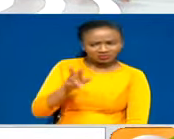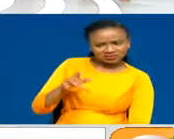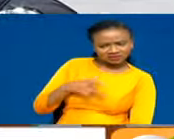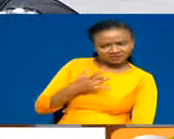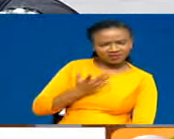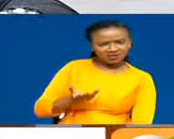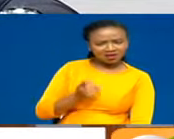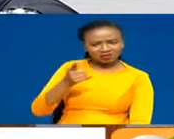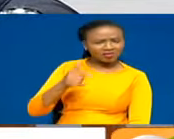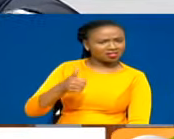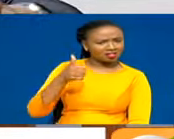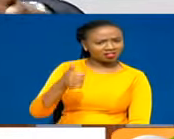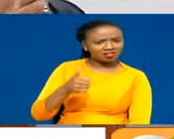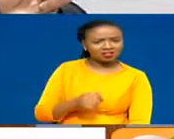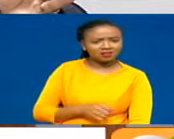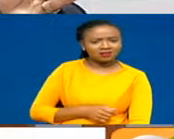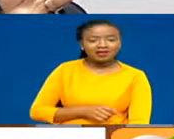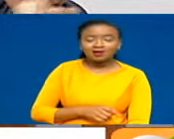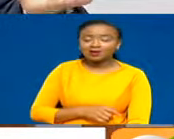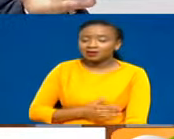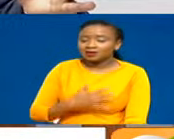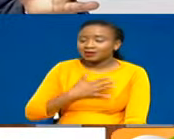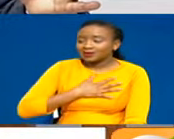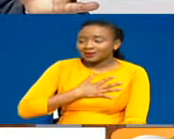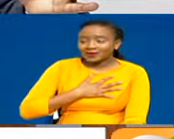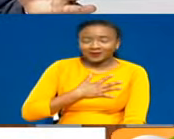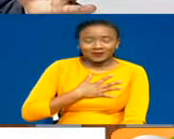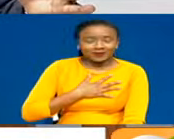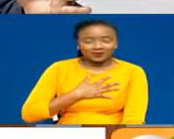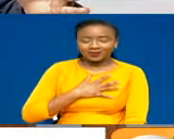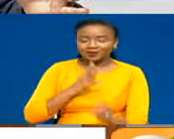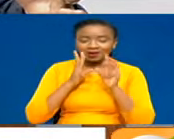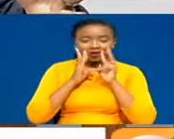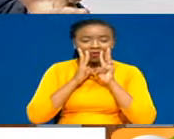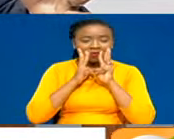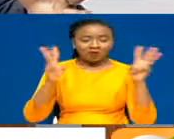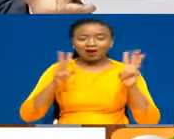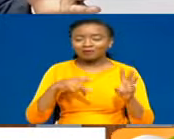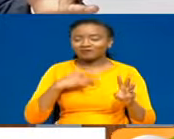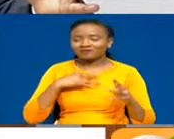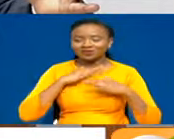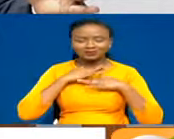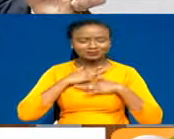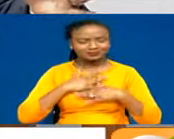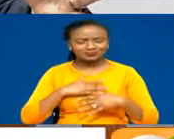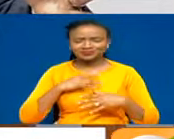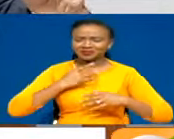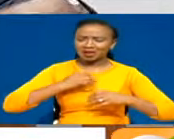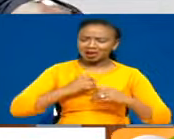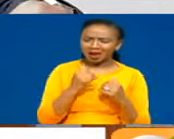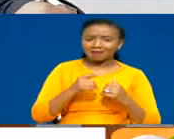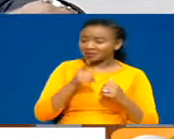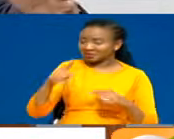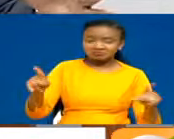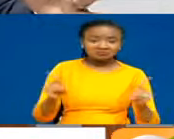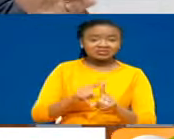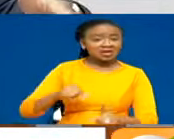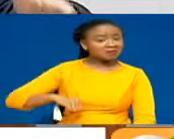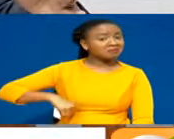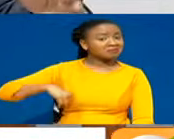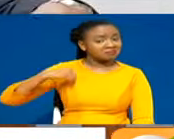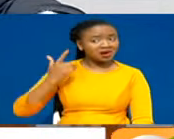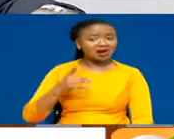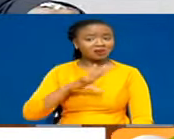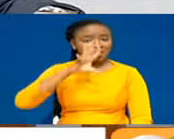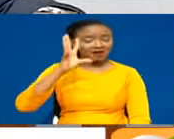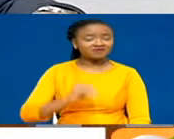feel? You have no idea. Incredibly, incredibly proud. And he's a proud African, you know, like I know Greece